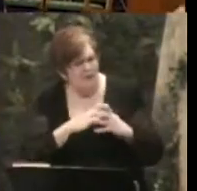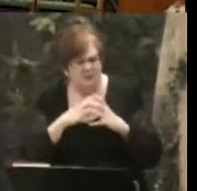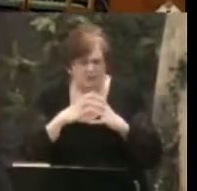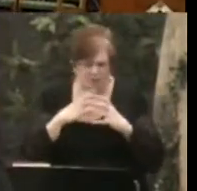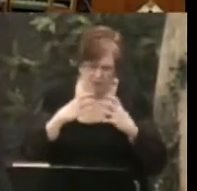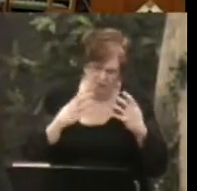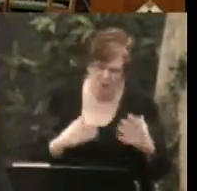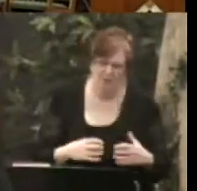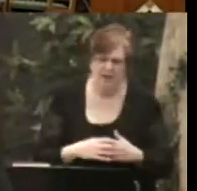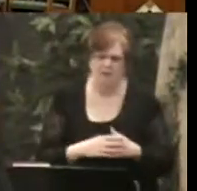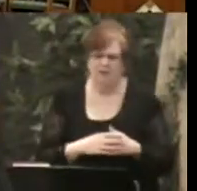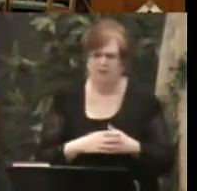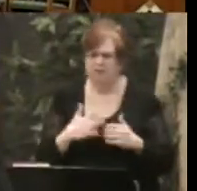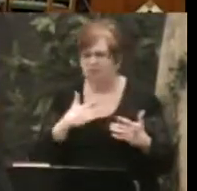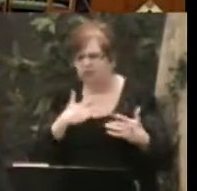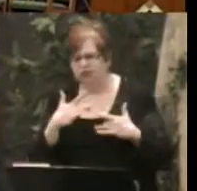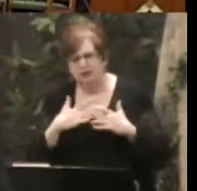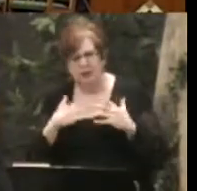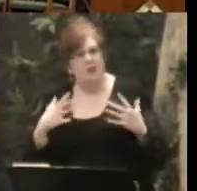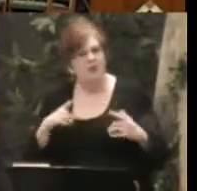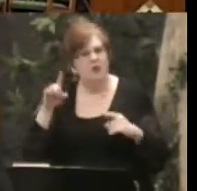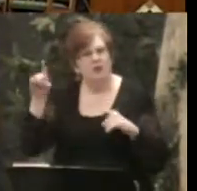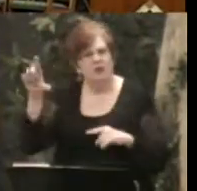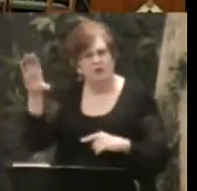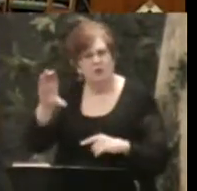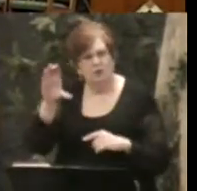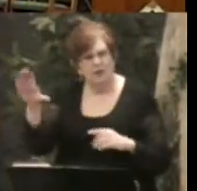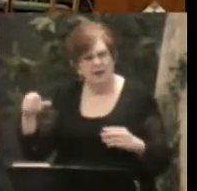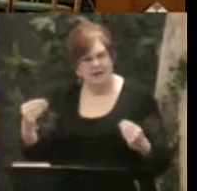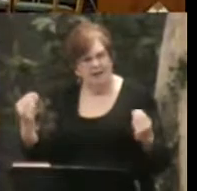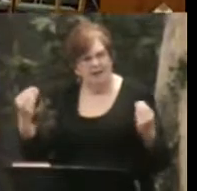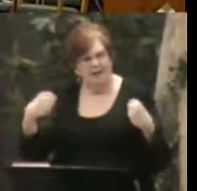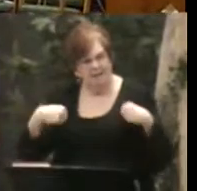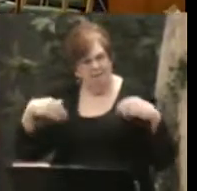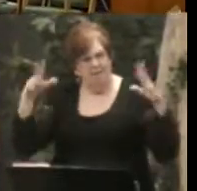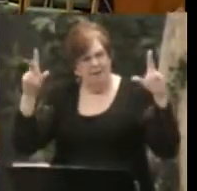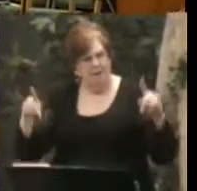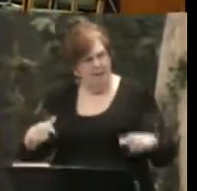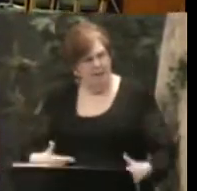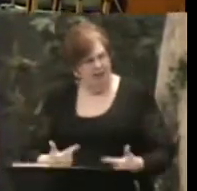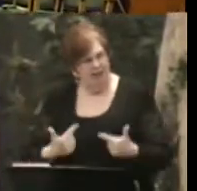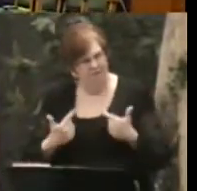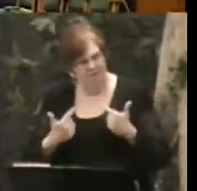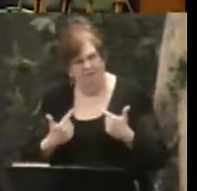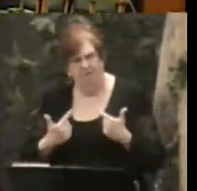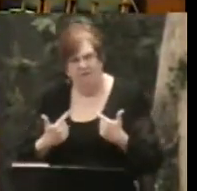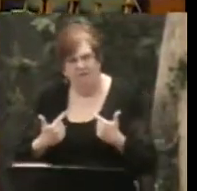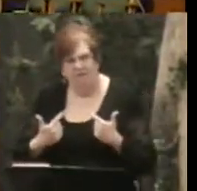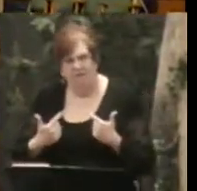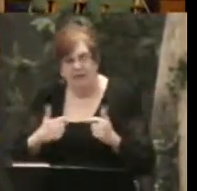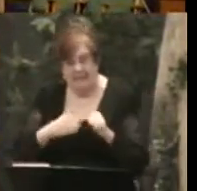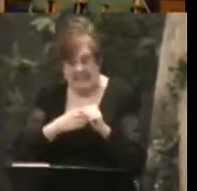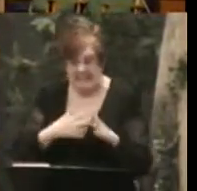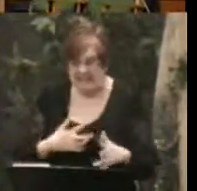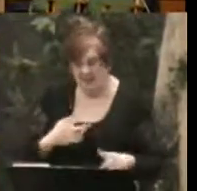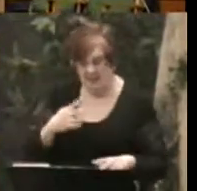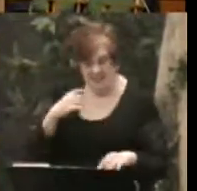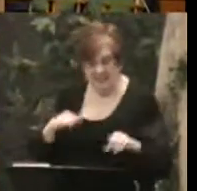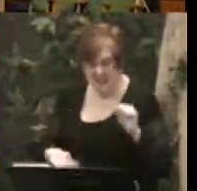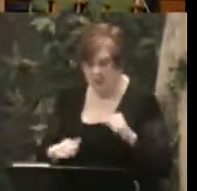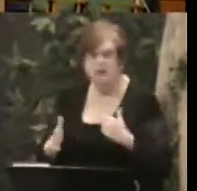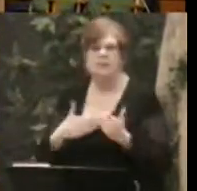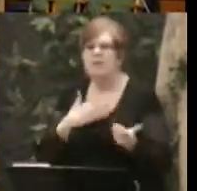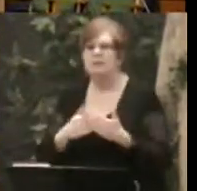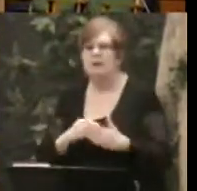cares so much. He goes to the cross and offers his life. Even if the disciples doubted him, Jesus goes to the